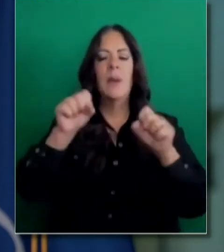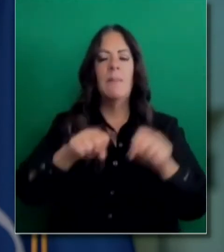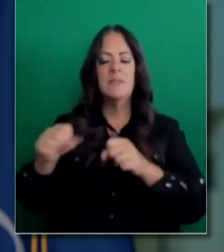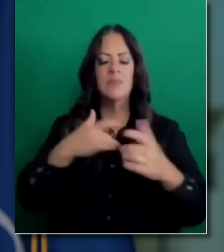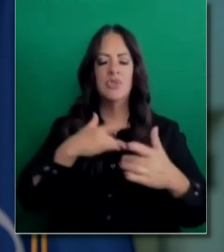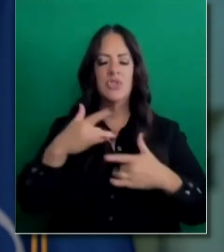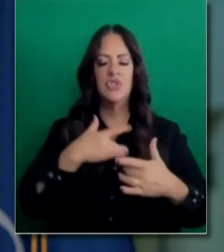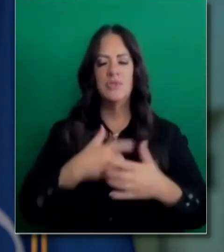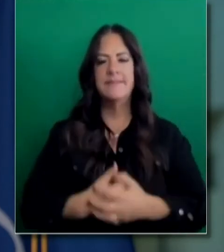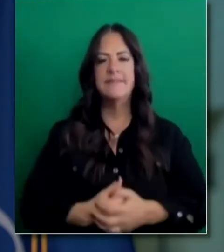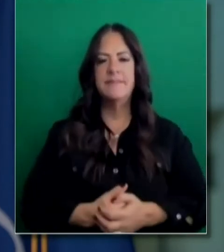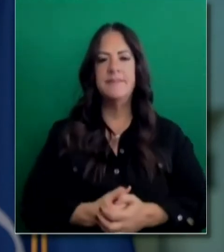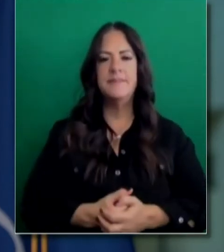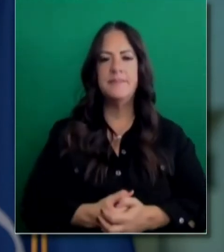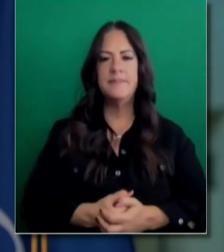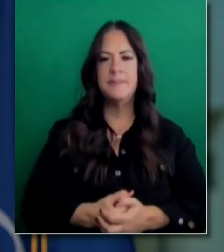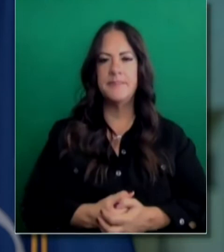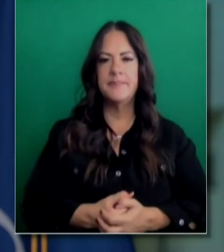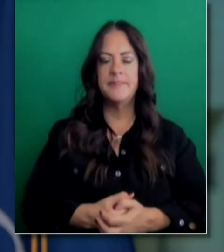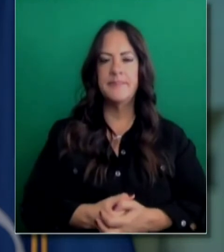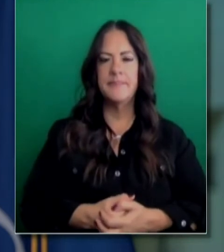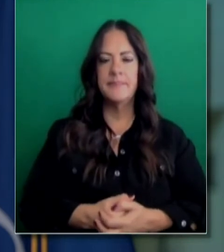Dustin Gardner, SF Chronicle.